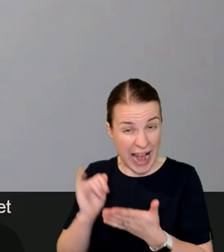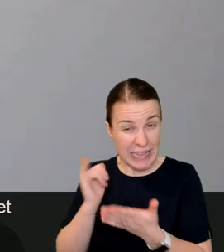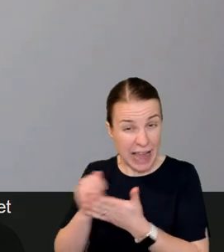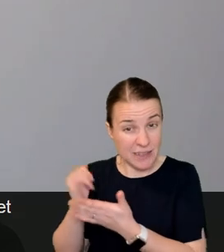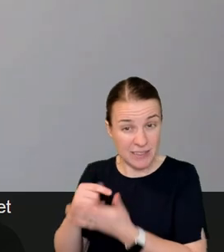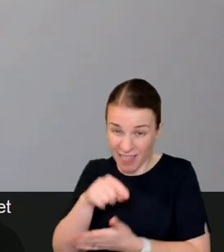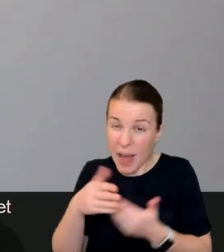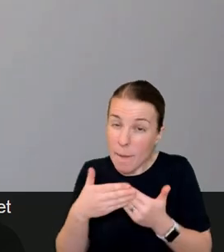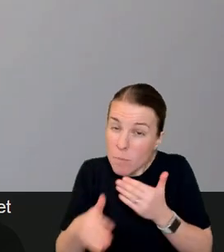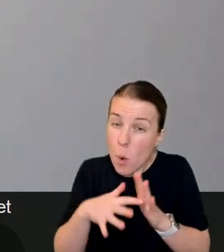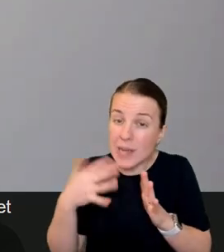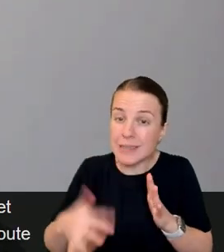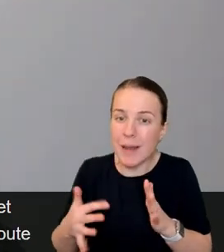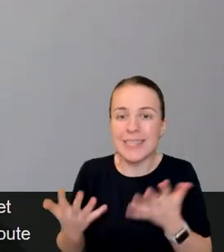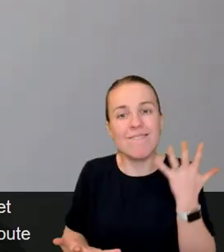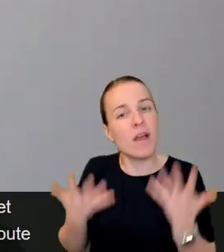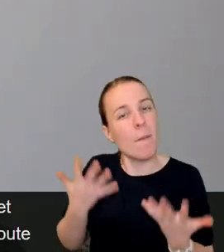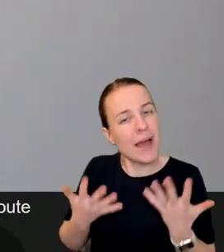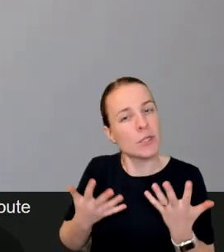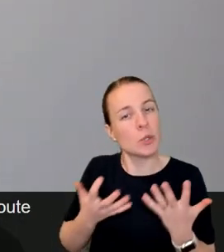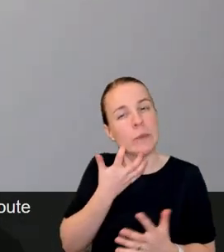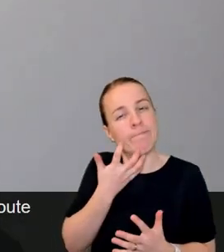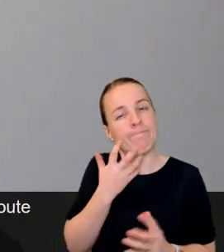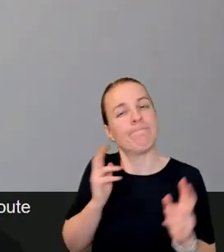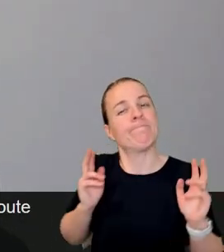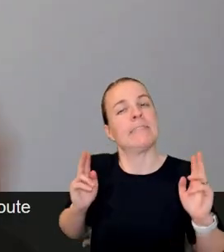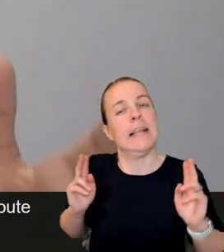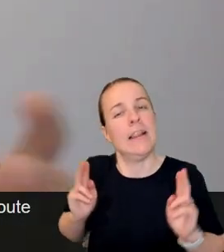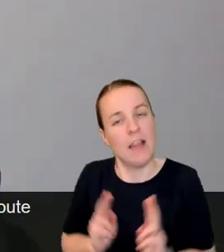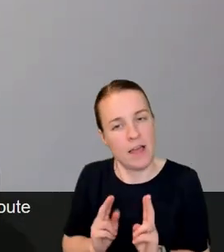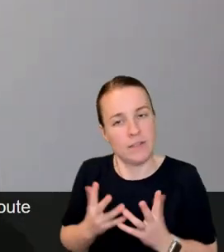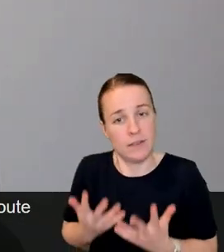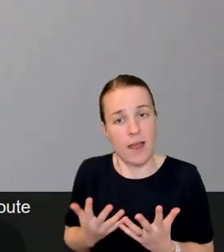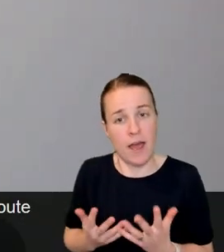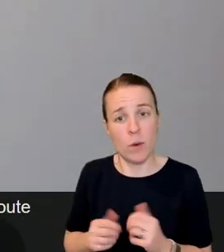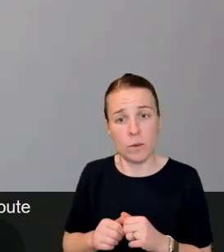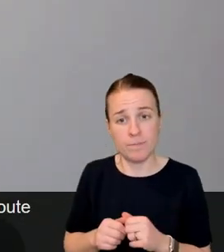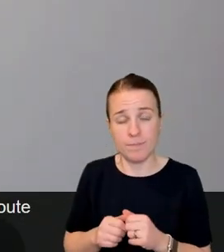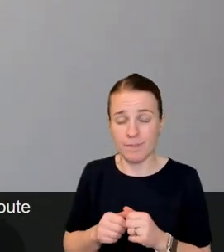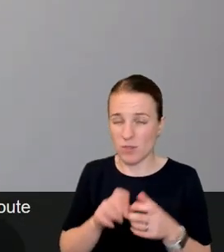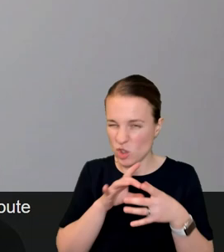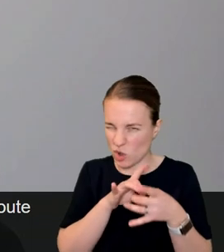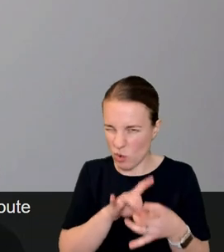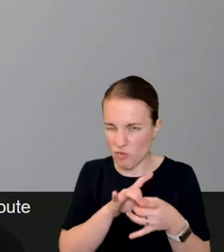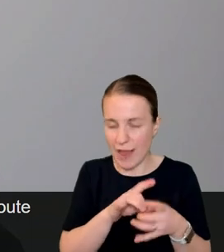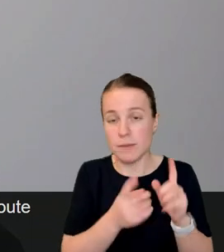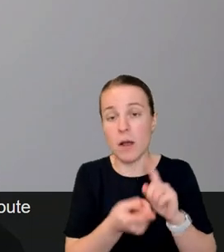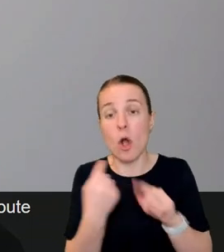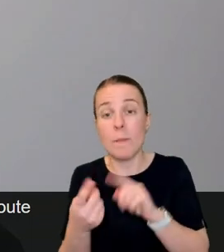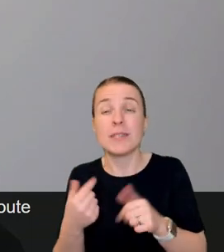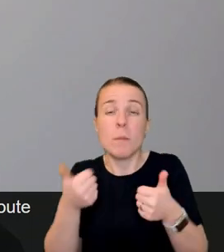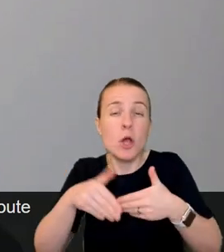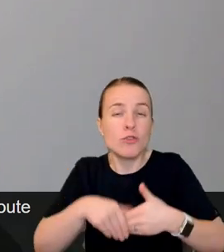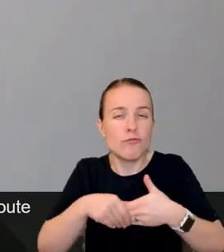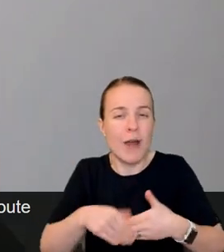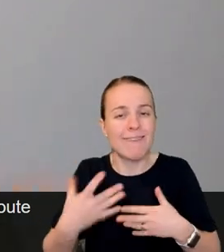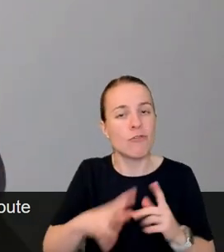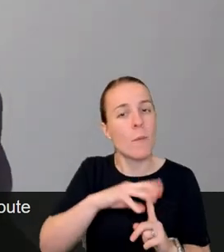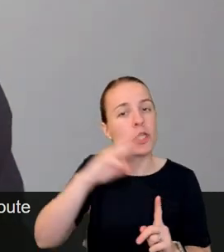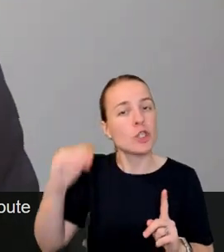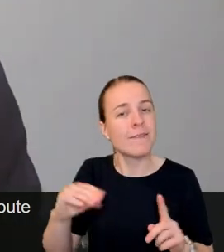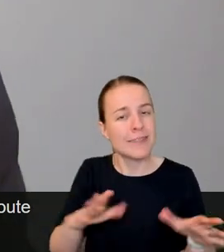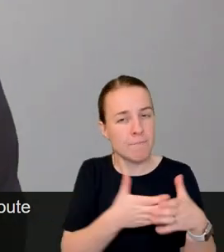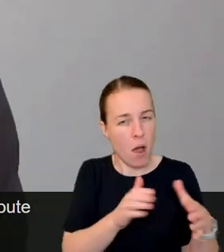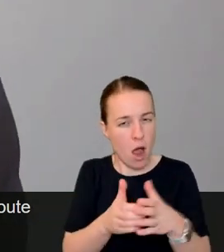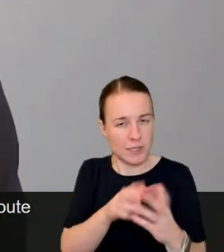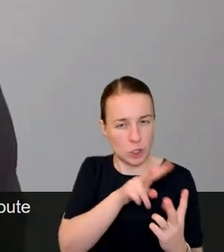the costs of action. And in relation to the comments made by my good friends from the Conservative Party, I tell you what